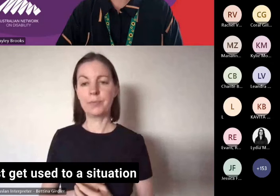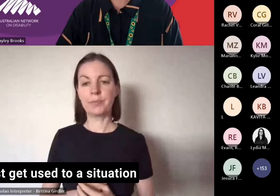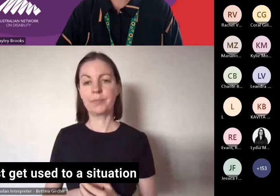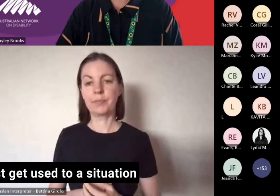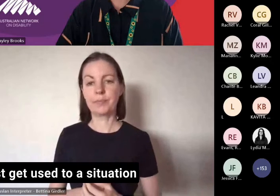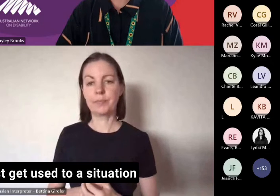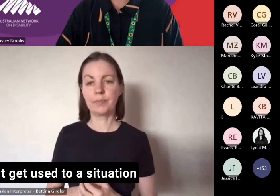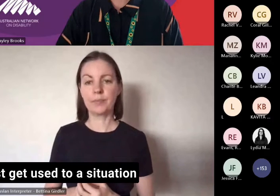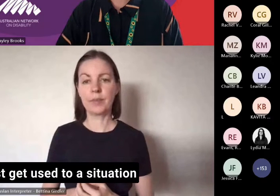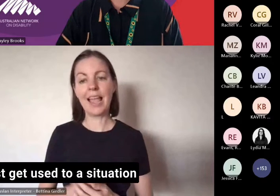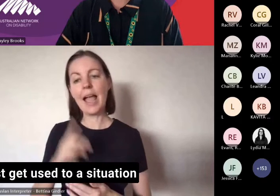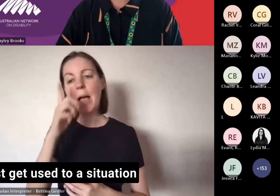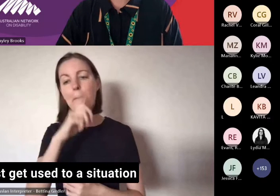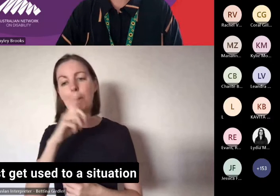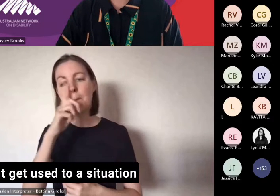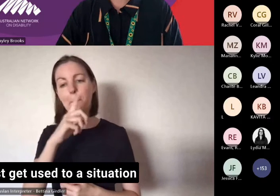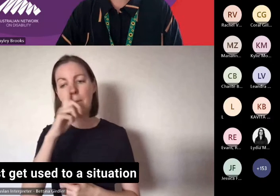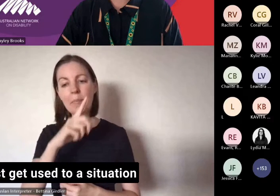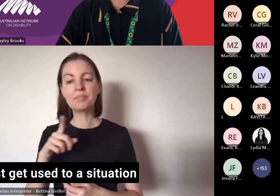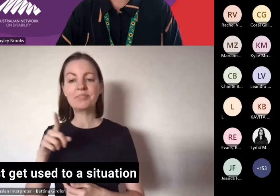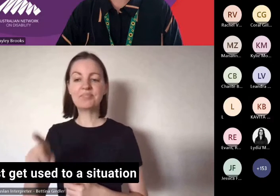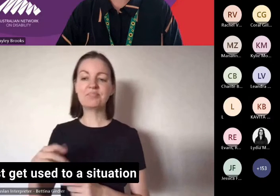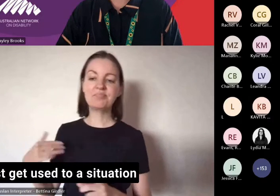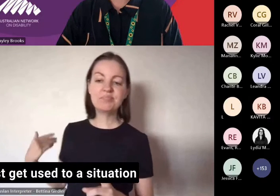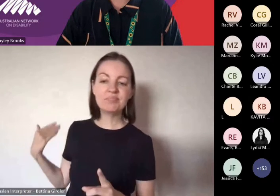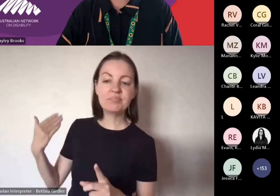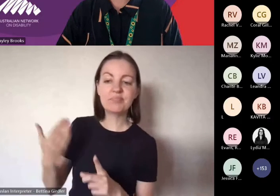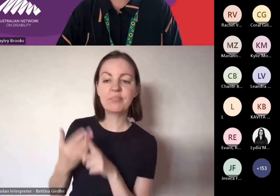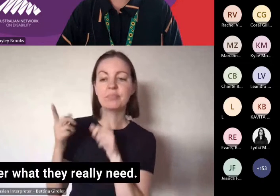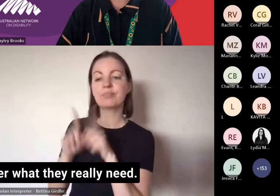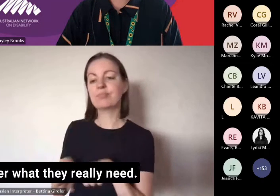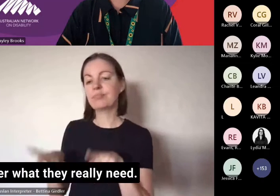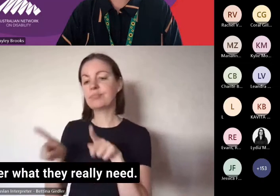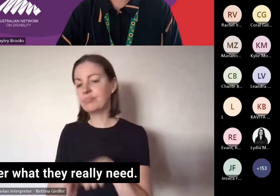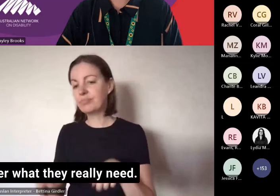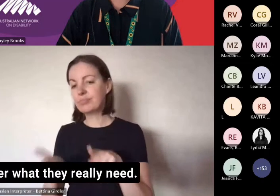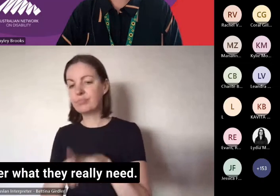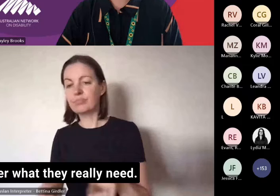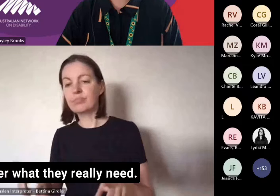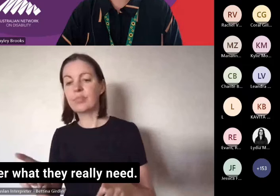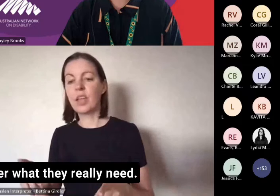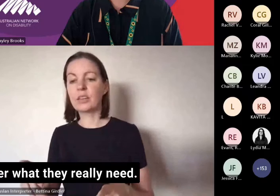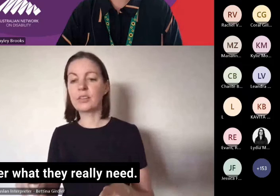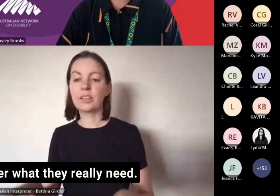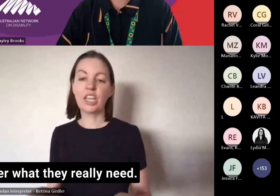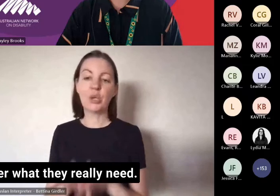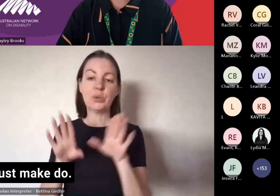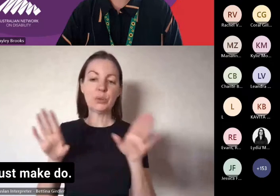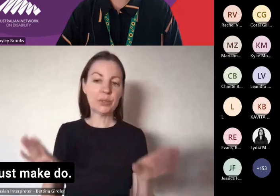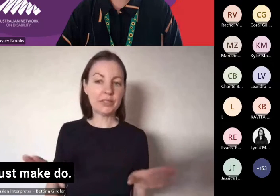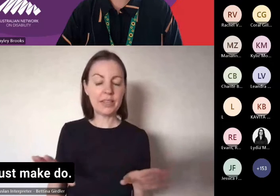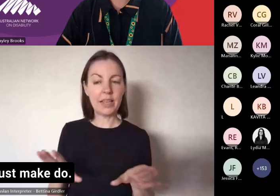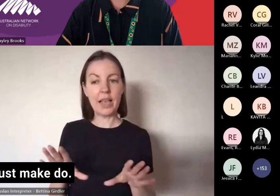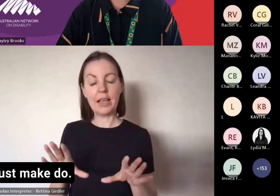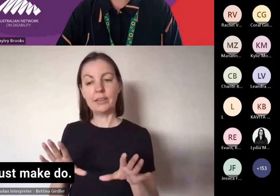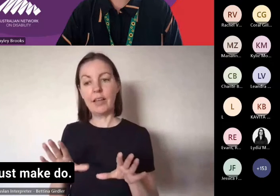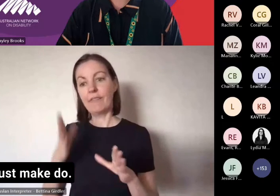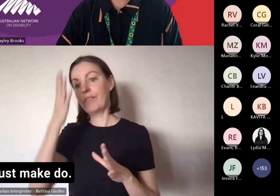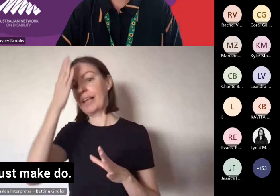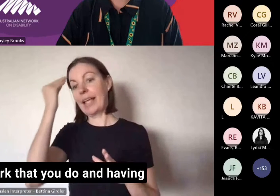intrinsically just get used to what they get used to a situation and not consider what they really need. I'll just make